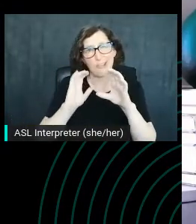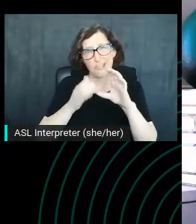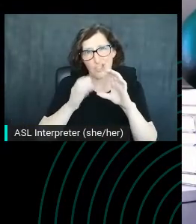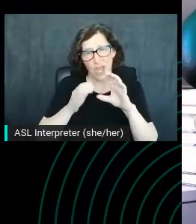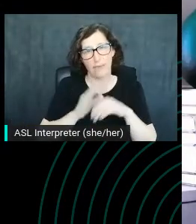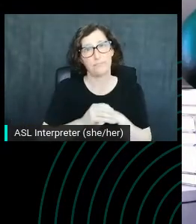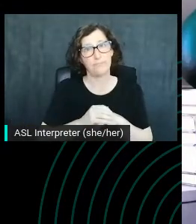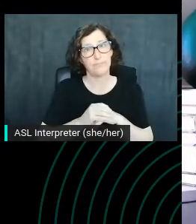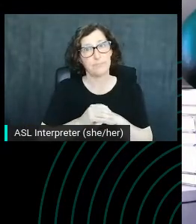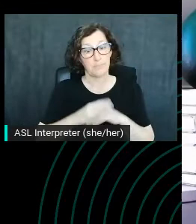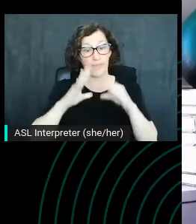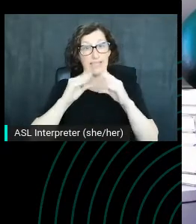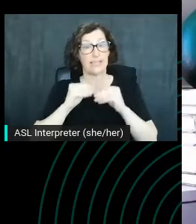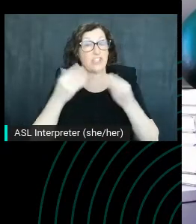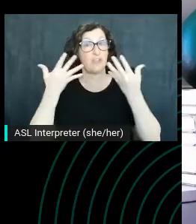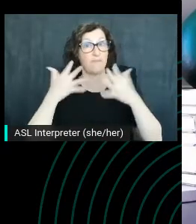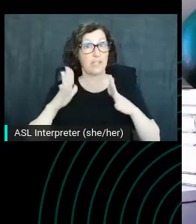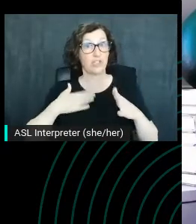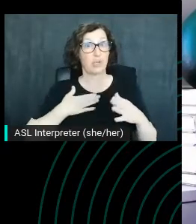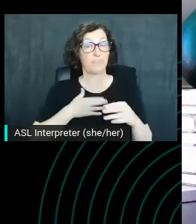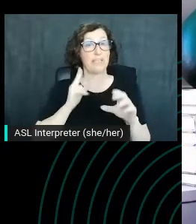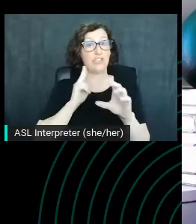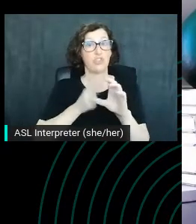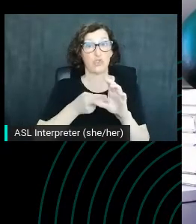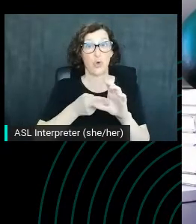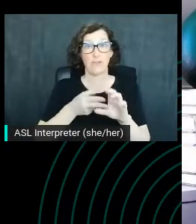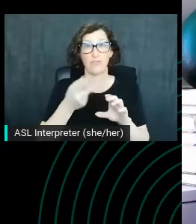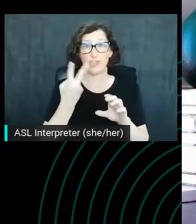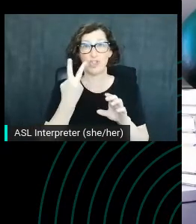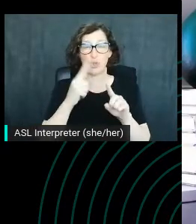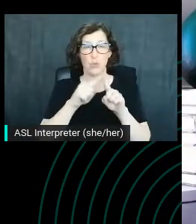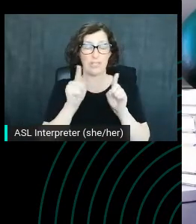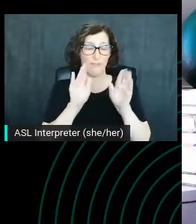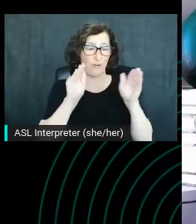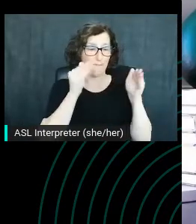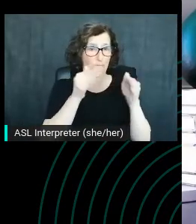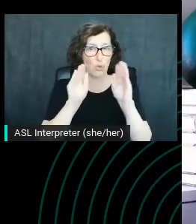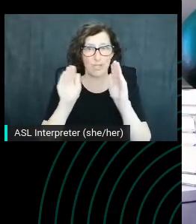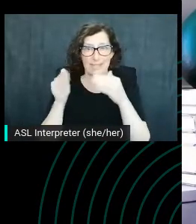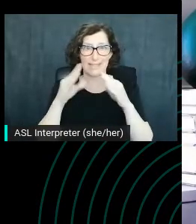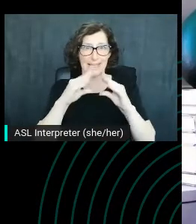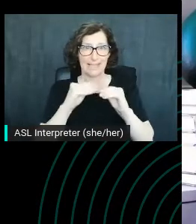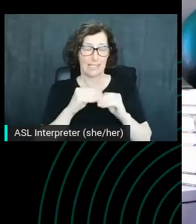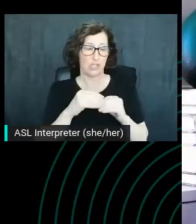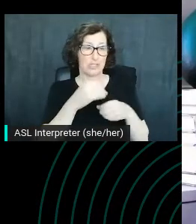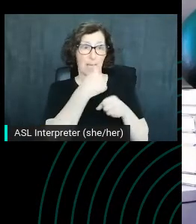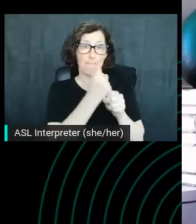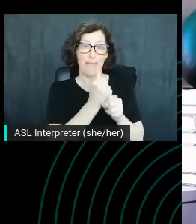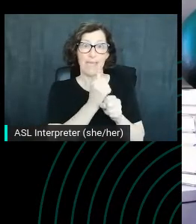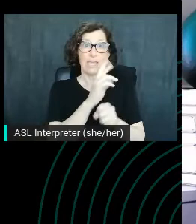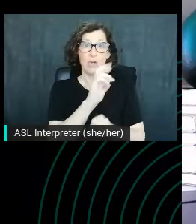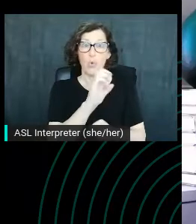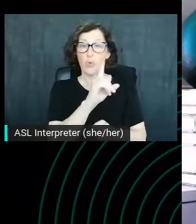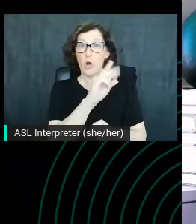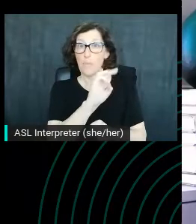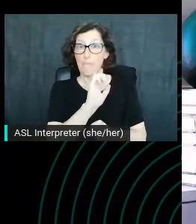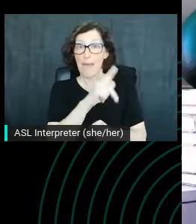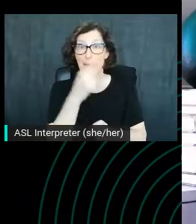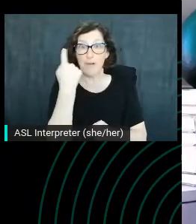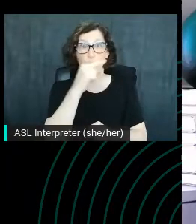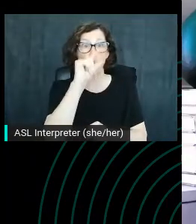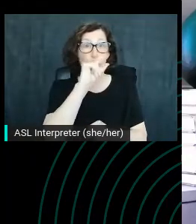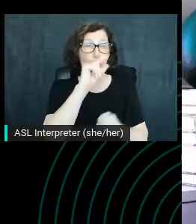this session, please join us for one of 2 focus sessions. Creating your roadmap for Google Analytics 4,